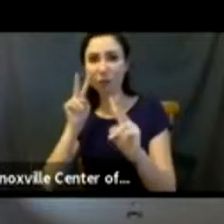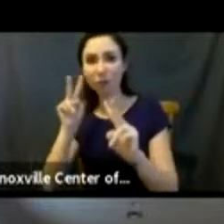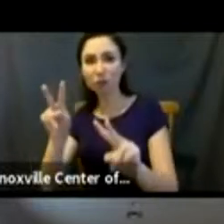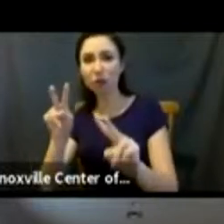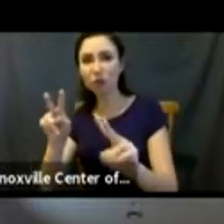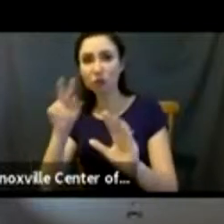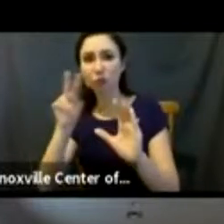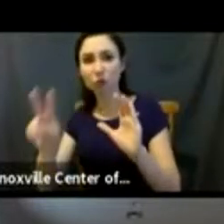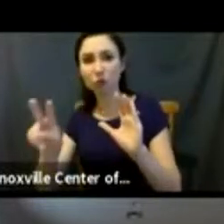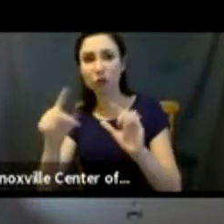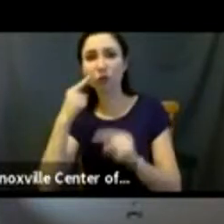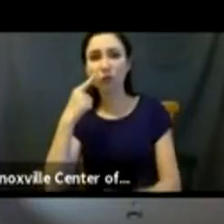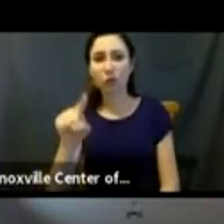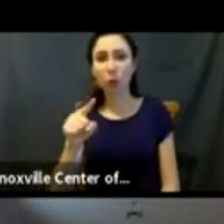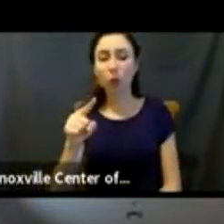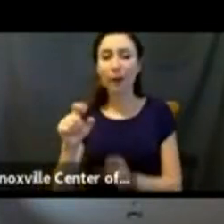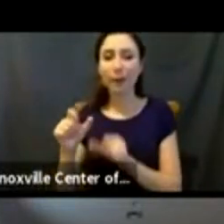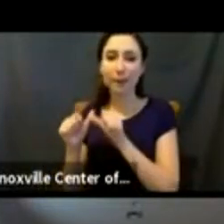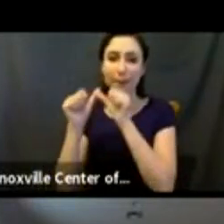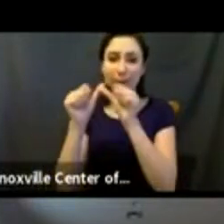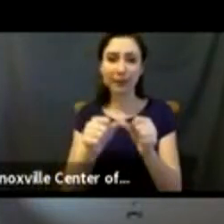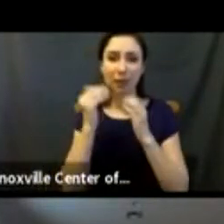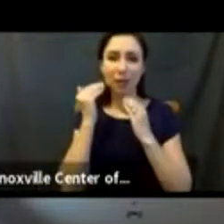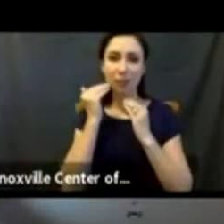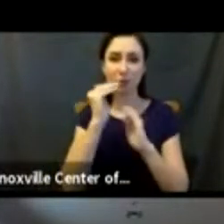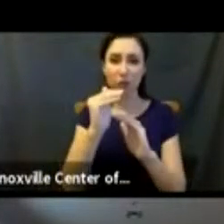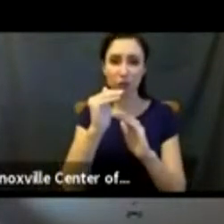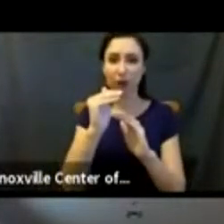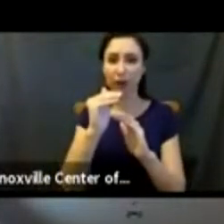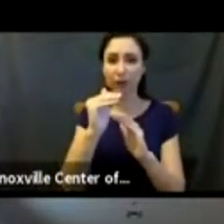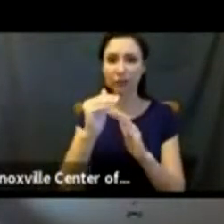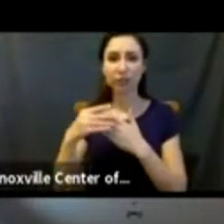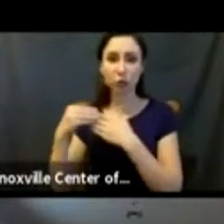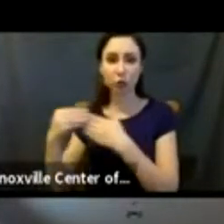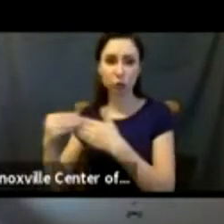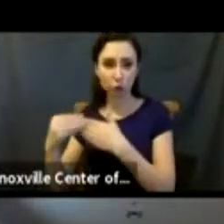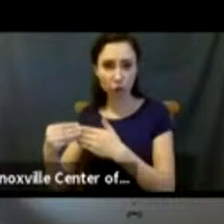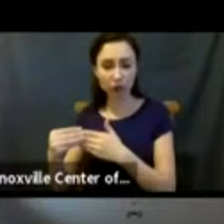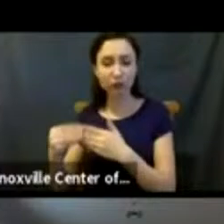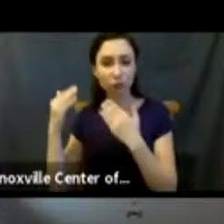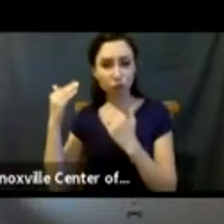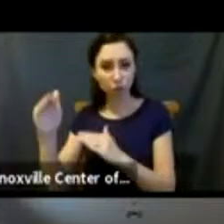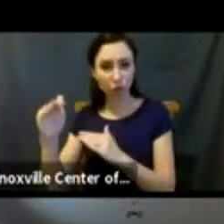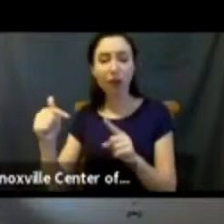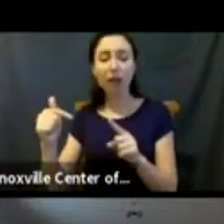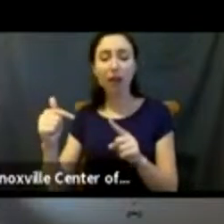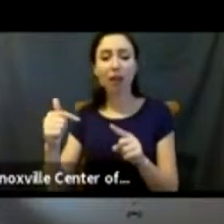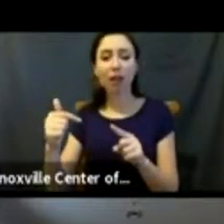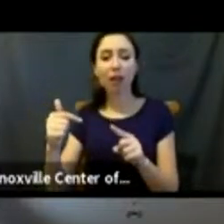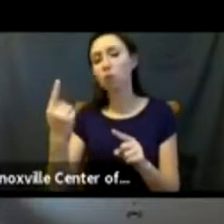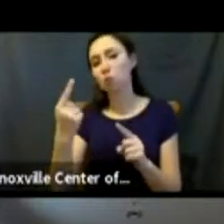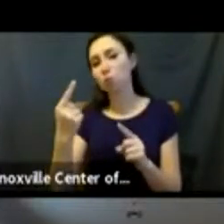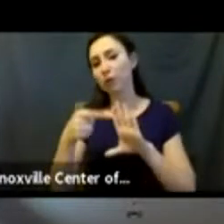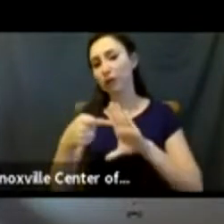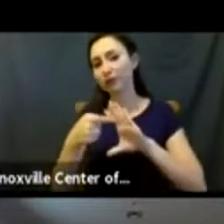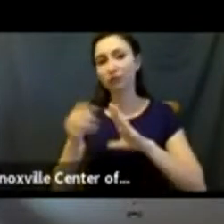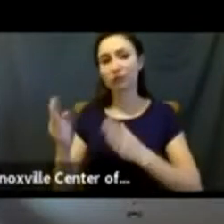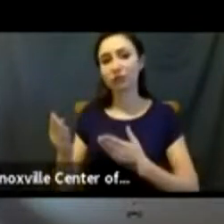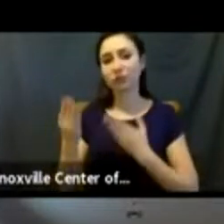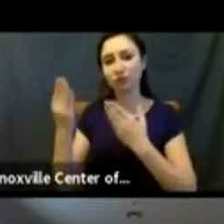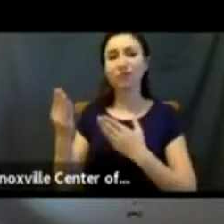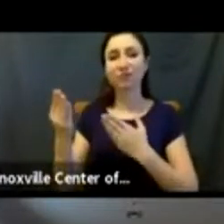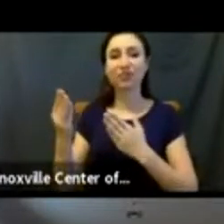of maintaining restrictions and releasing them. And one example I would give would be the state of Texas,